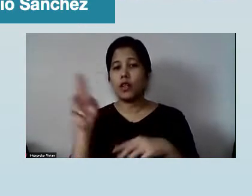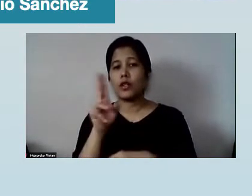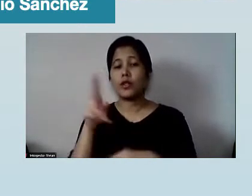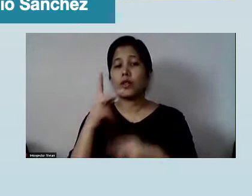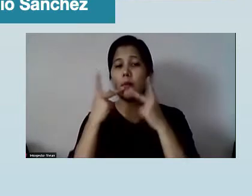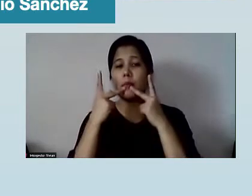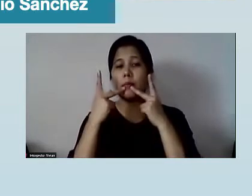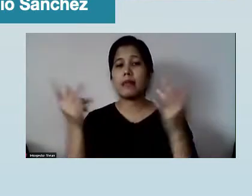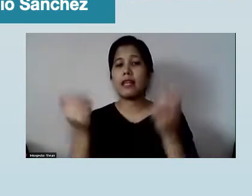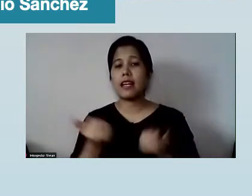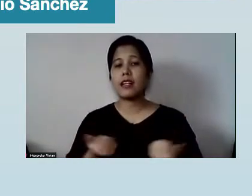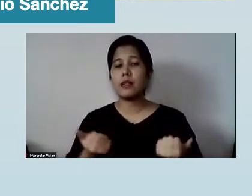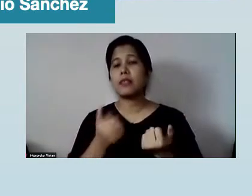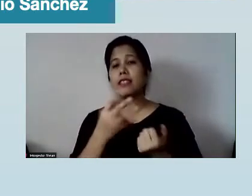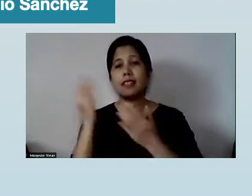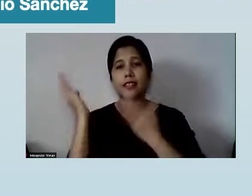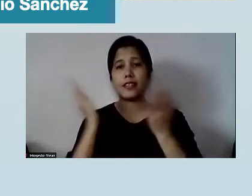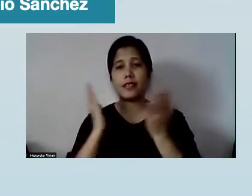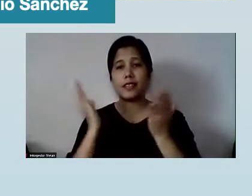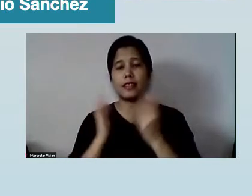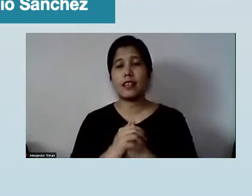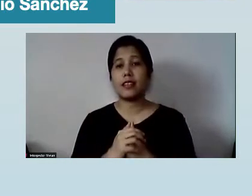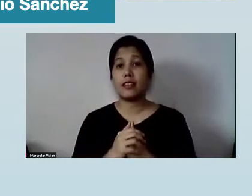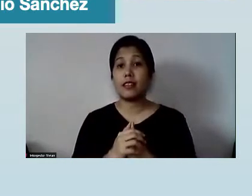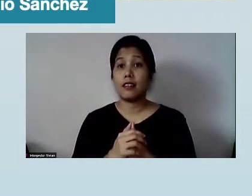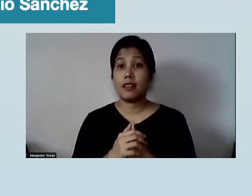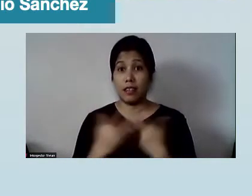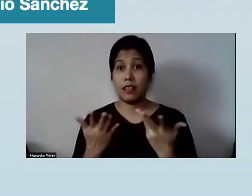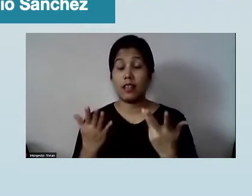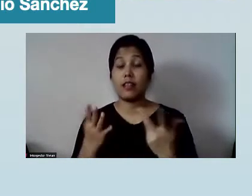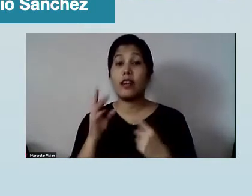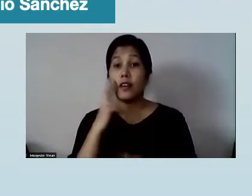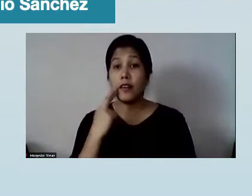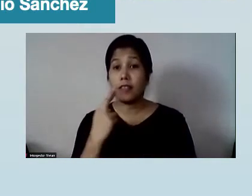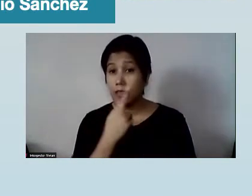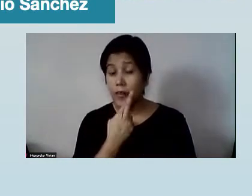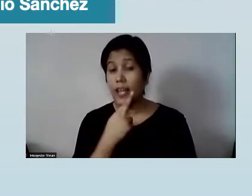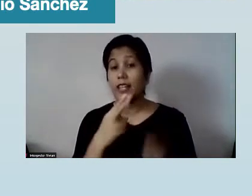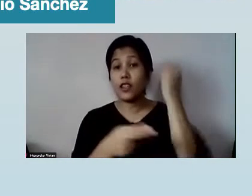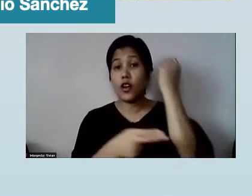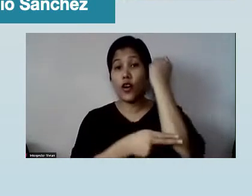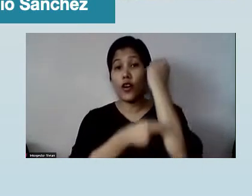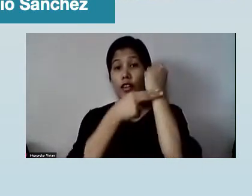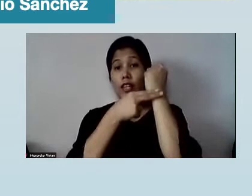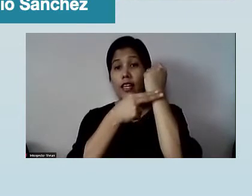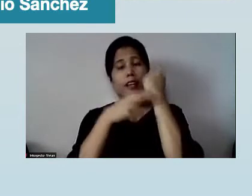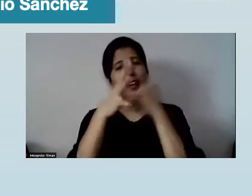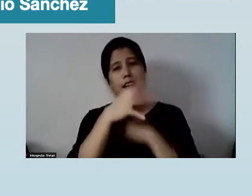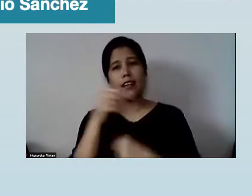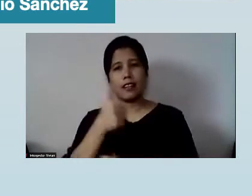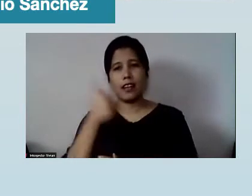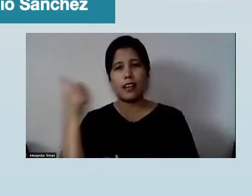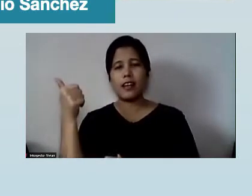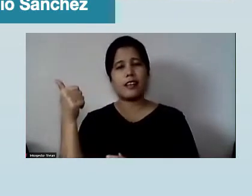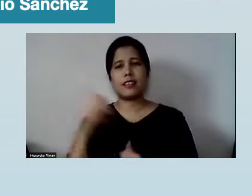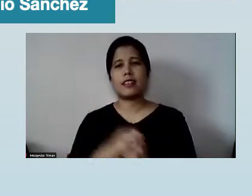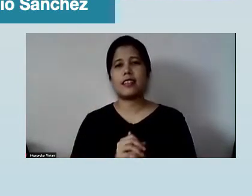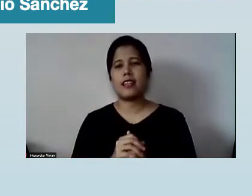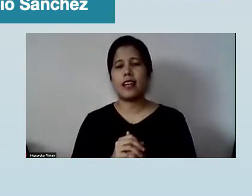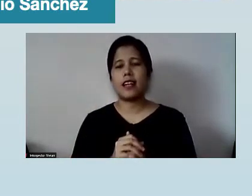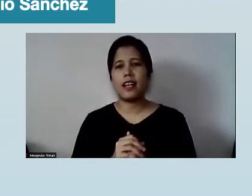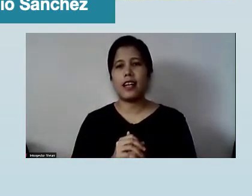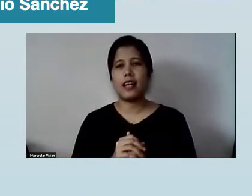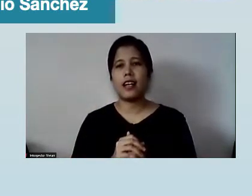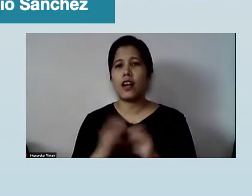and services. Ito na yung mga sa restaurants, sa mga hotels, and other establishments, pati sa